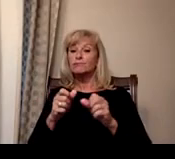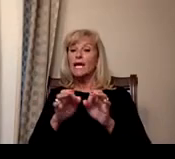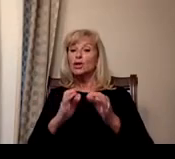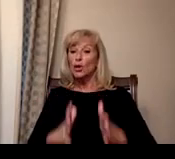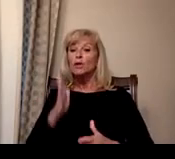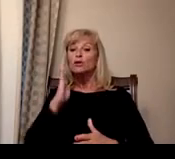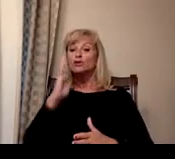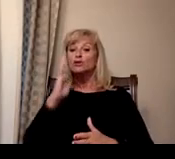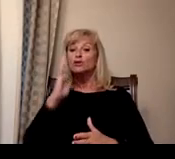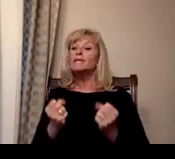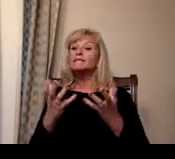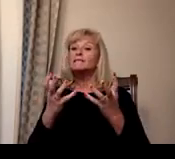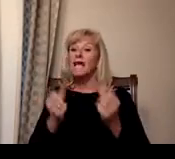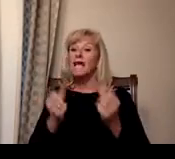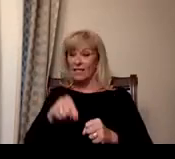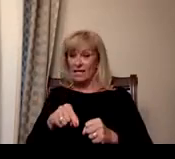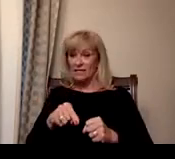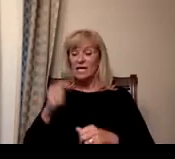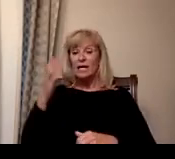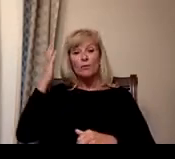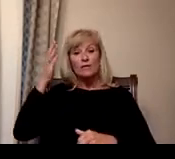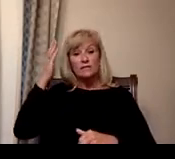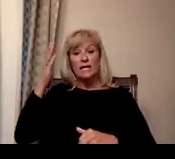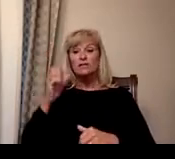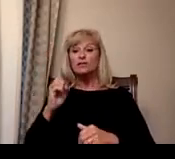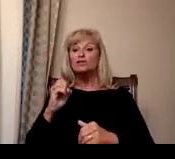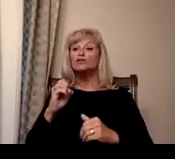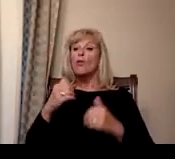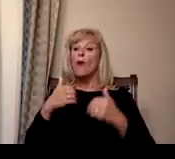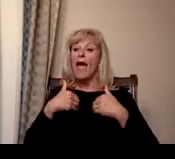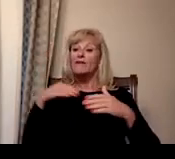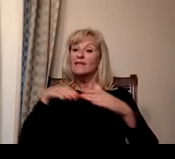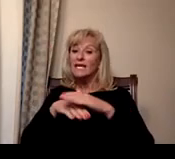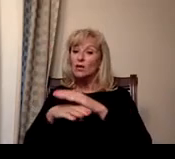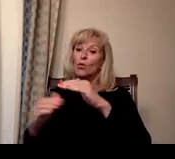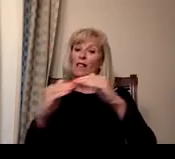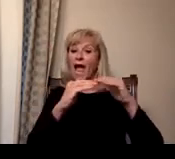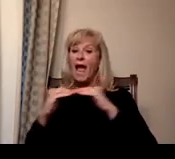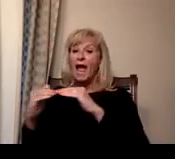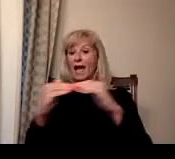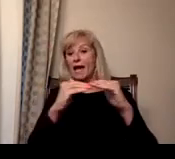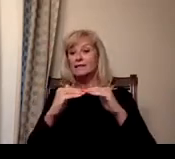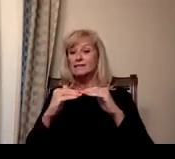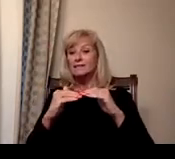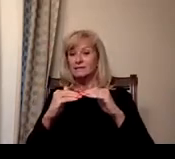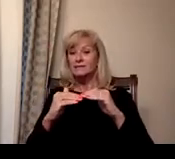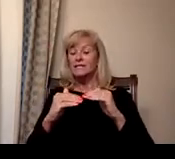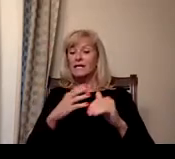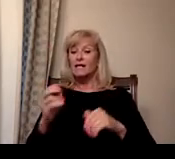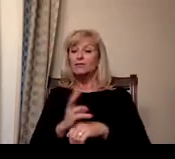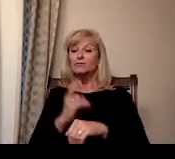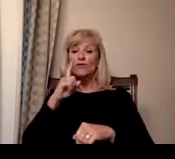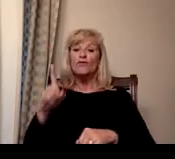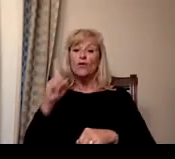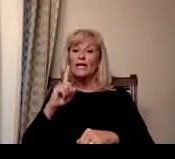this presentation so that everyone has equal access and a resource to be able to use for our hearing impaired